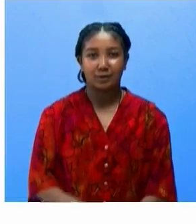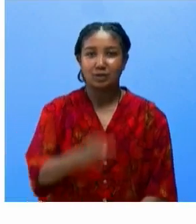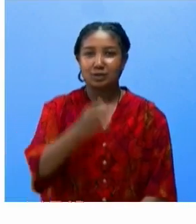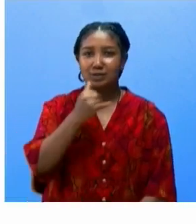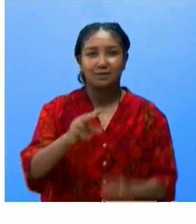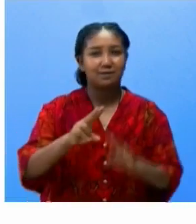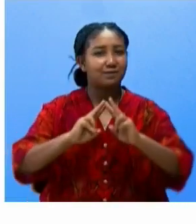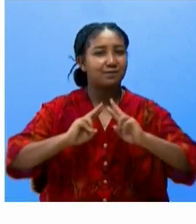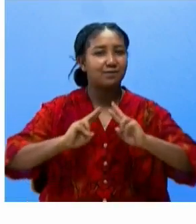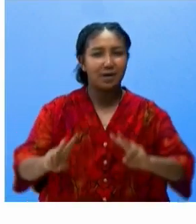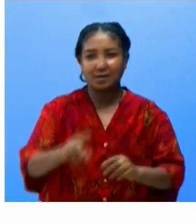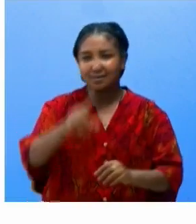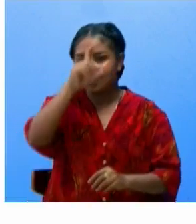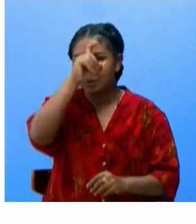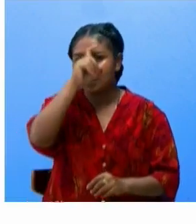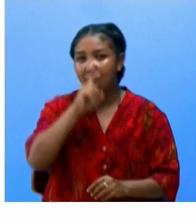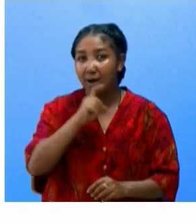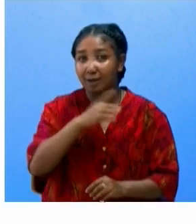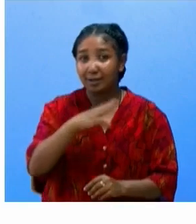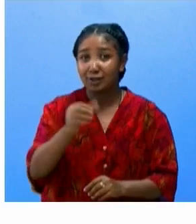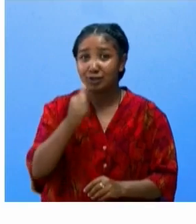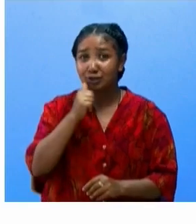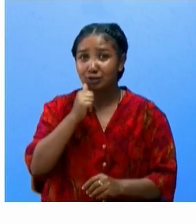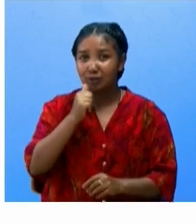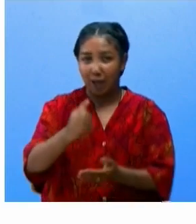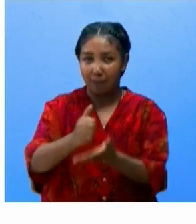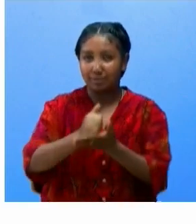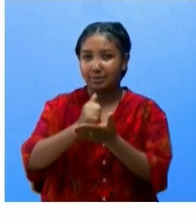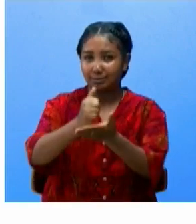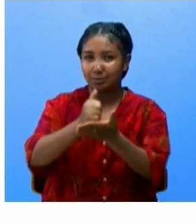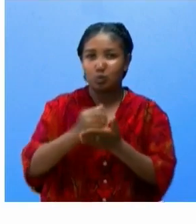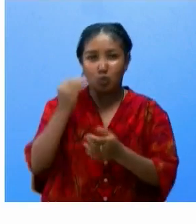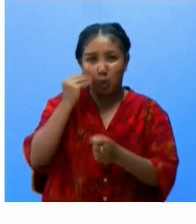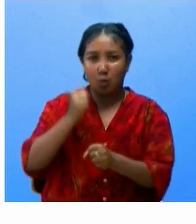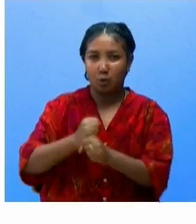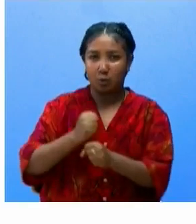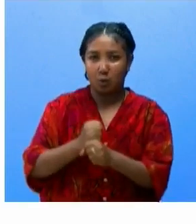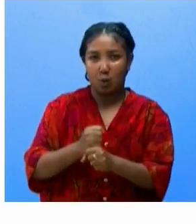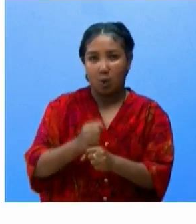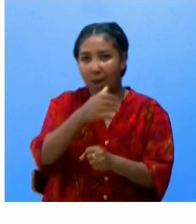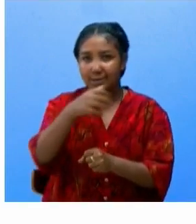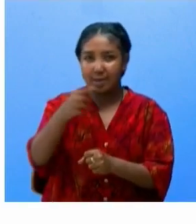She's very smart and helps me with my homeworks